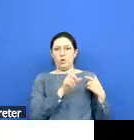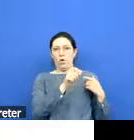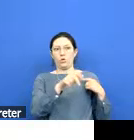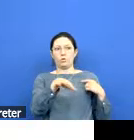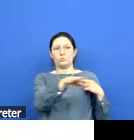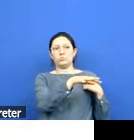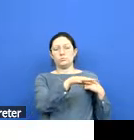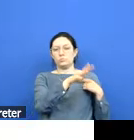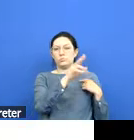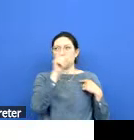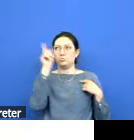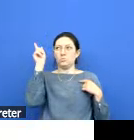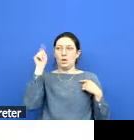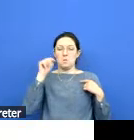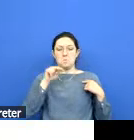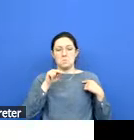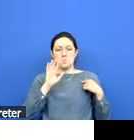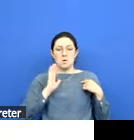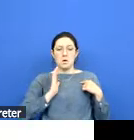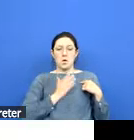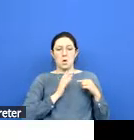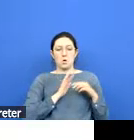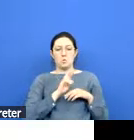since it's emptying onto their roads,